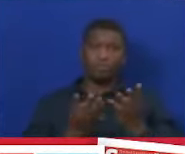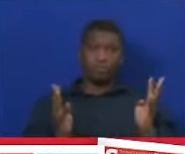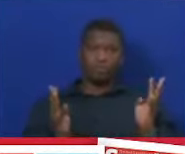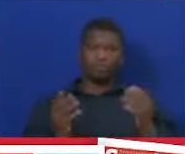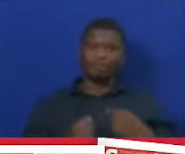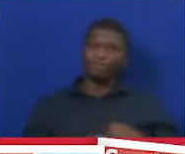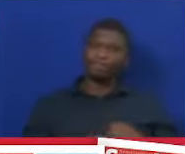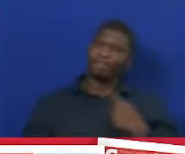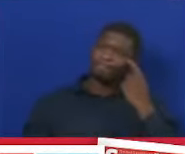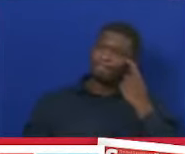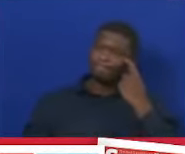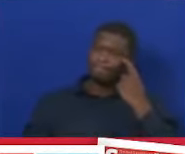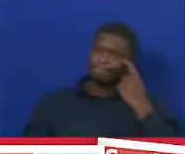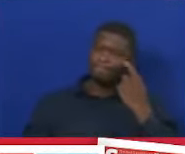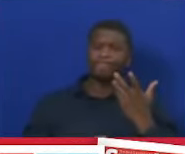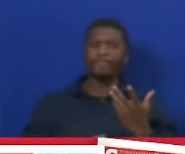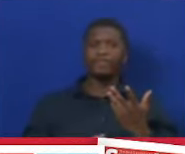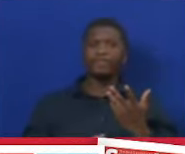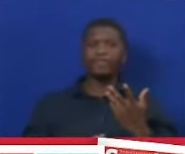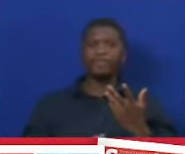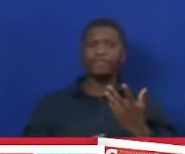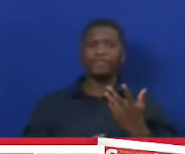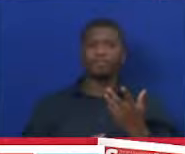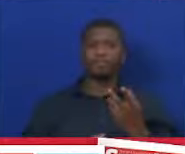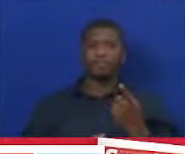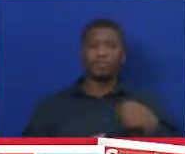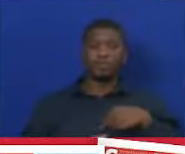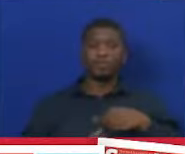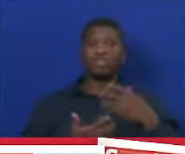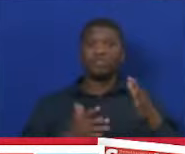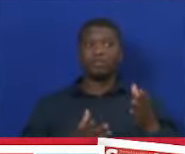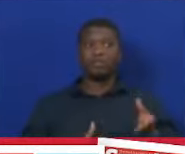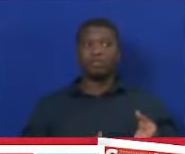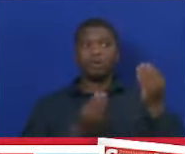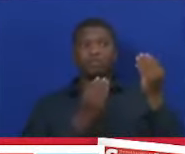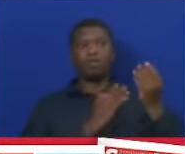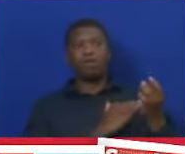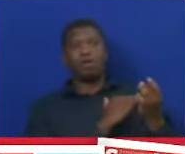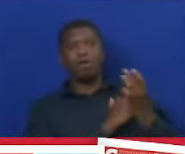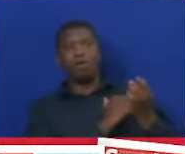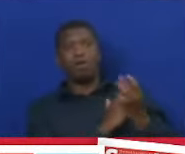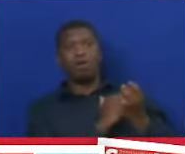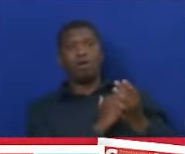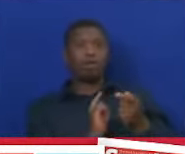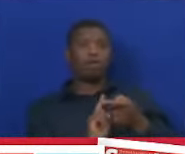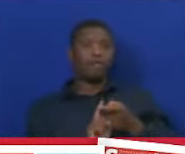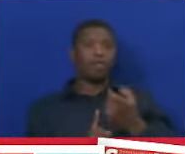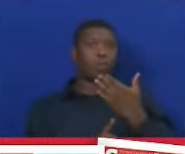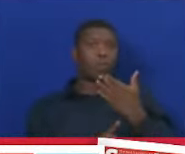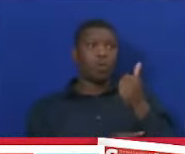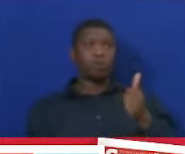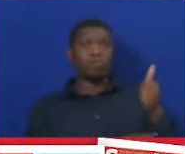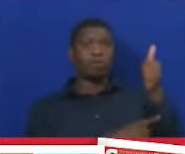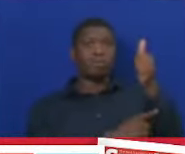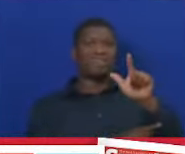We received a briefing from Lieutenant General Dumisani Khumalo